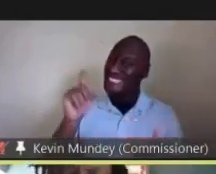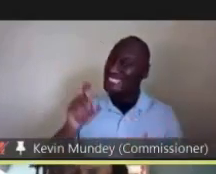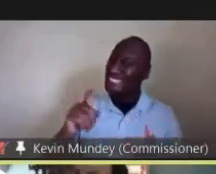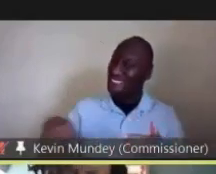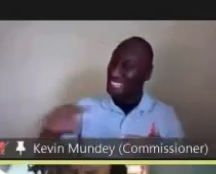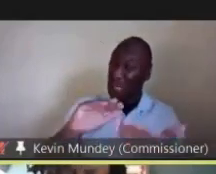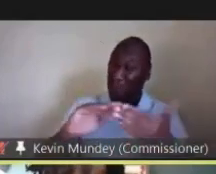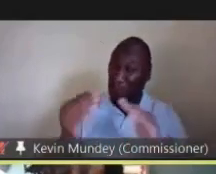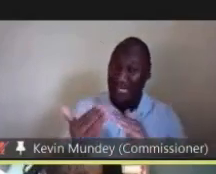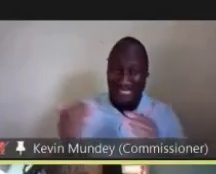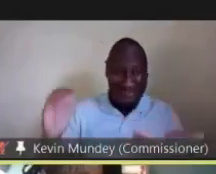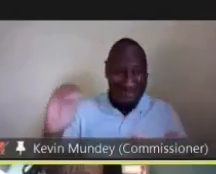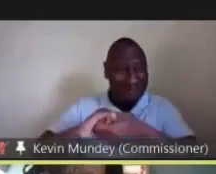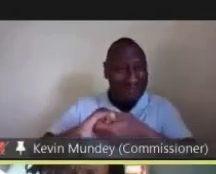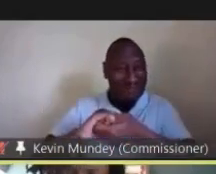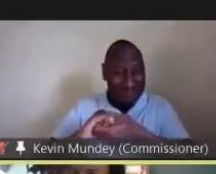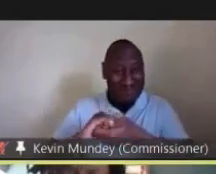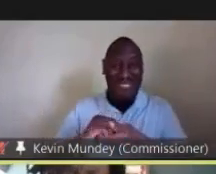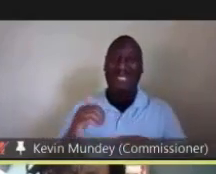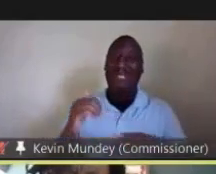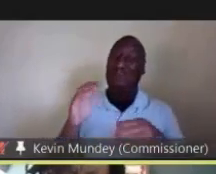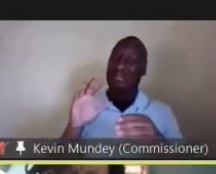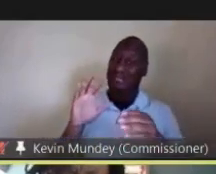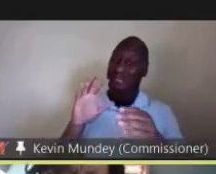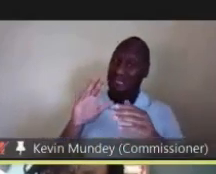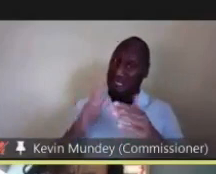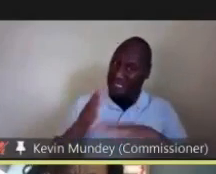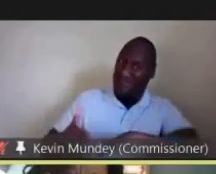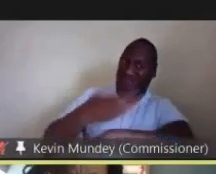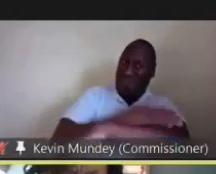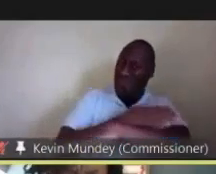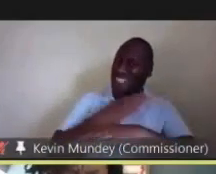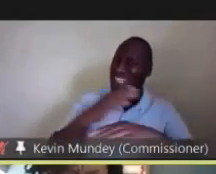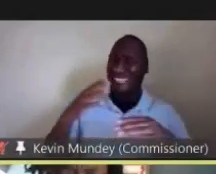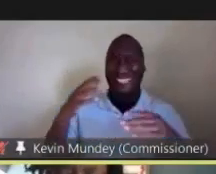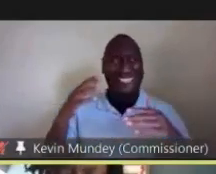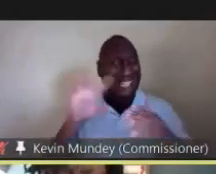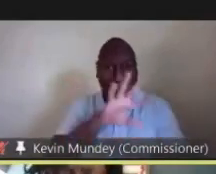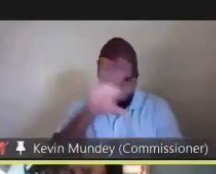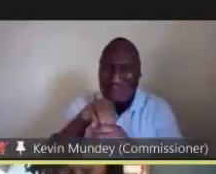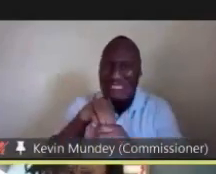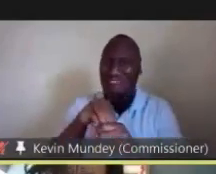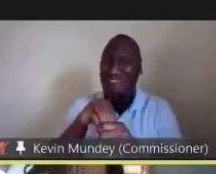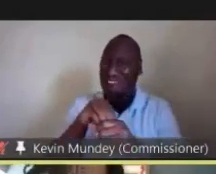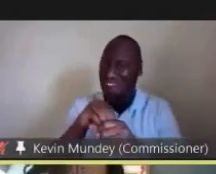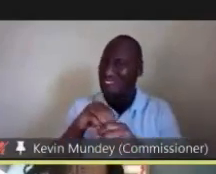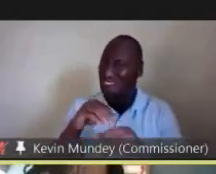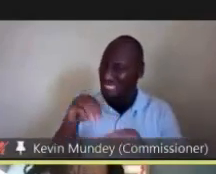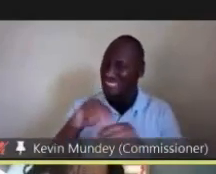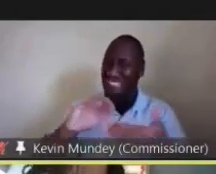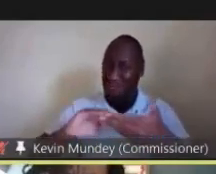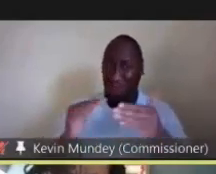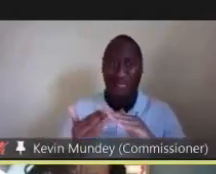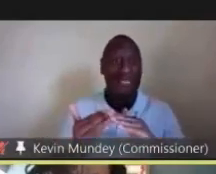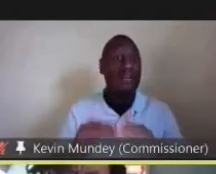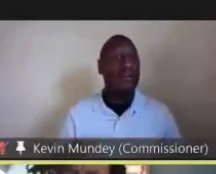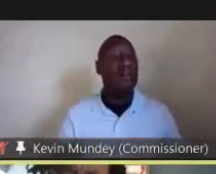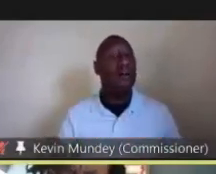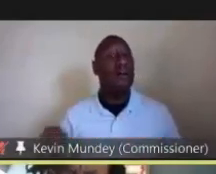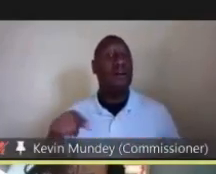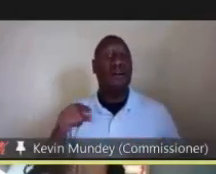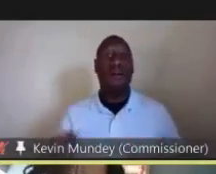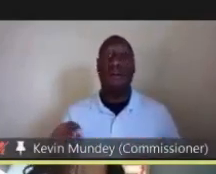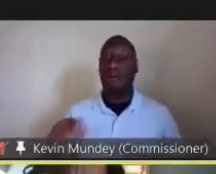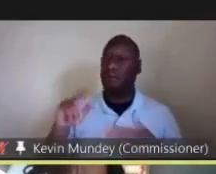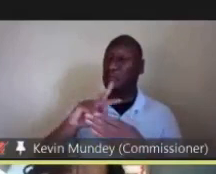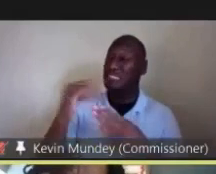and trainings for the community. We aim in sustainable and inclusive manners. This project is